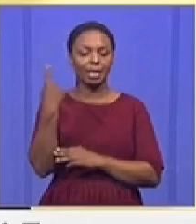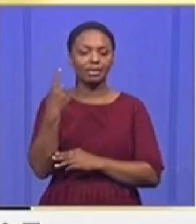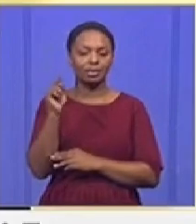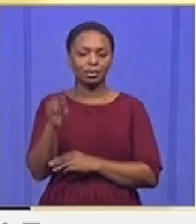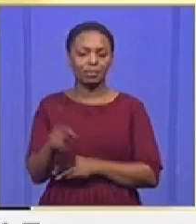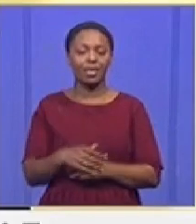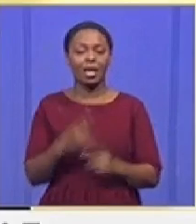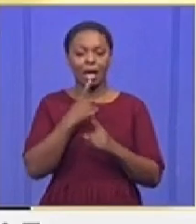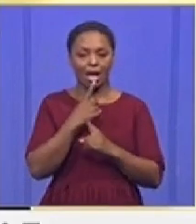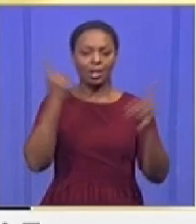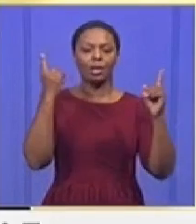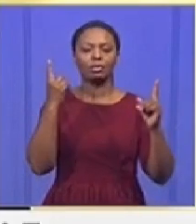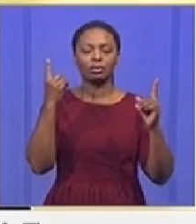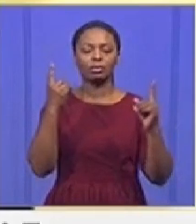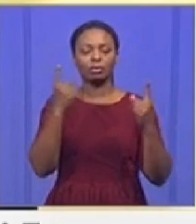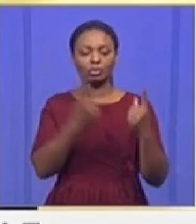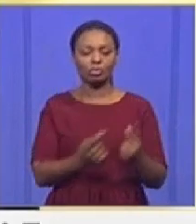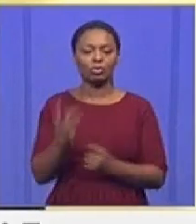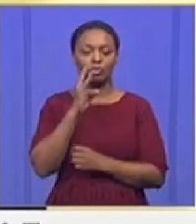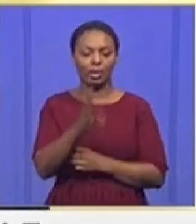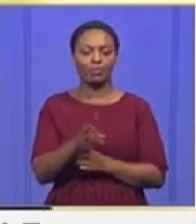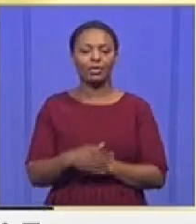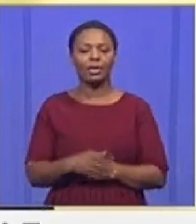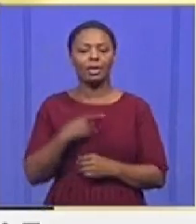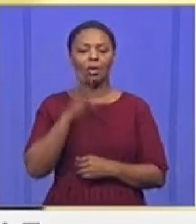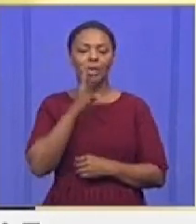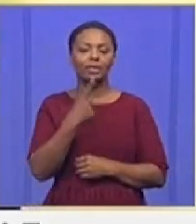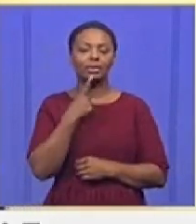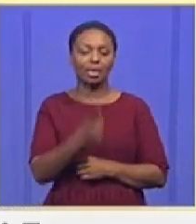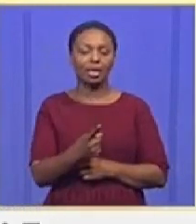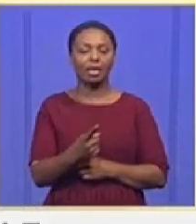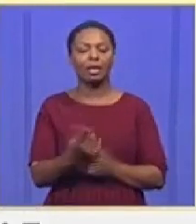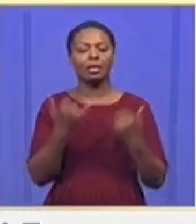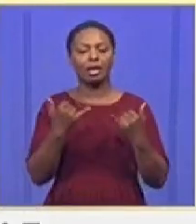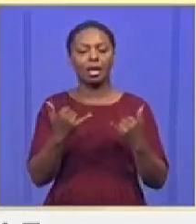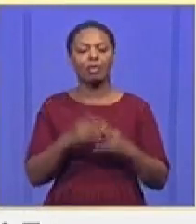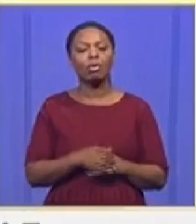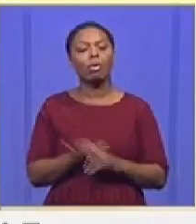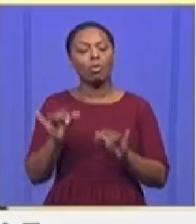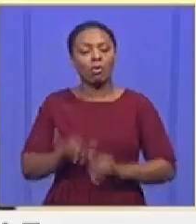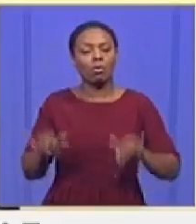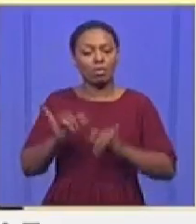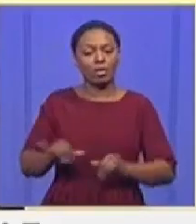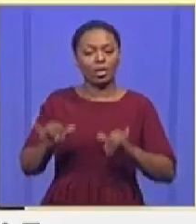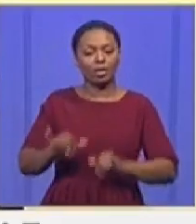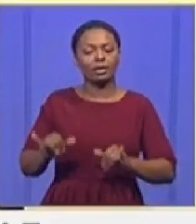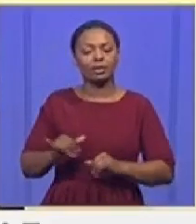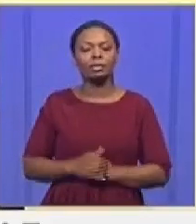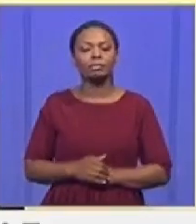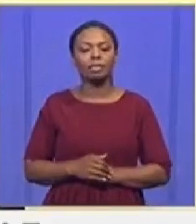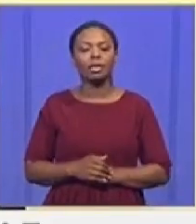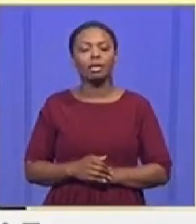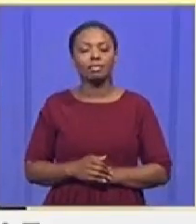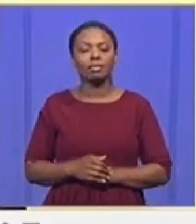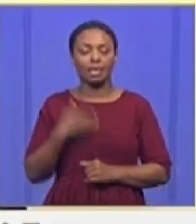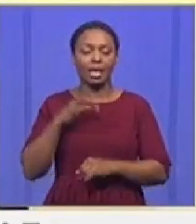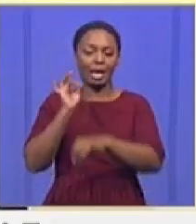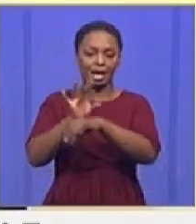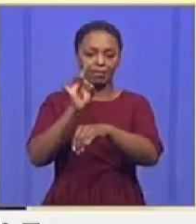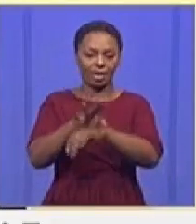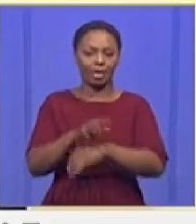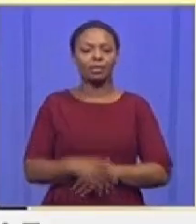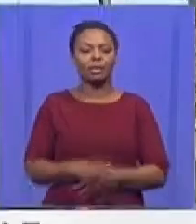that announcement will be made. So I will say to you, be on standby and look out for my advisory alerting